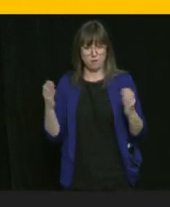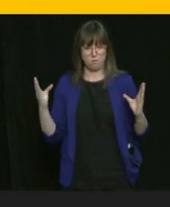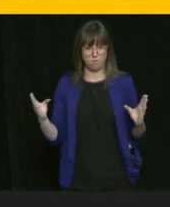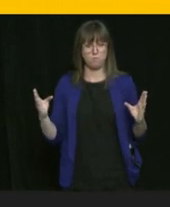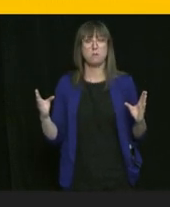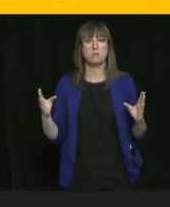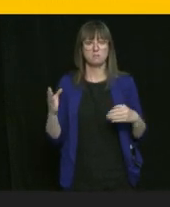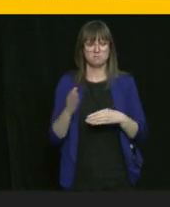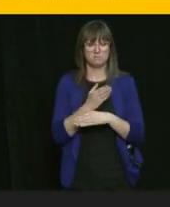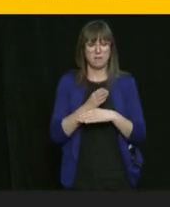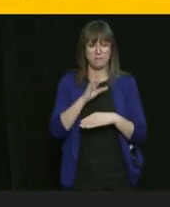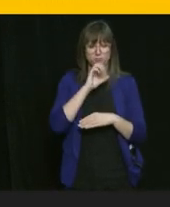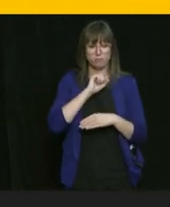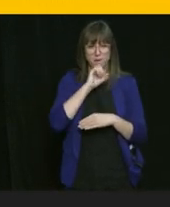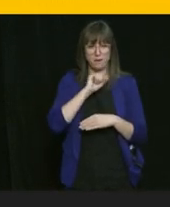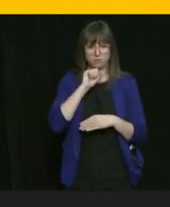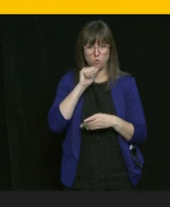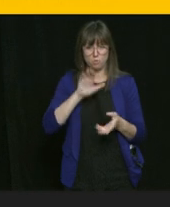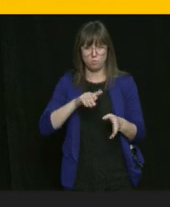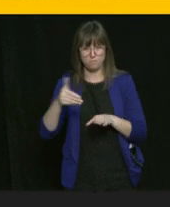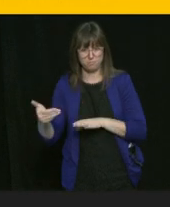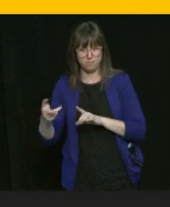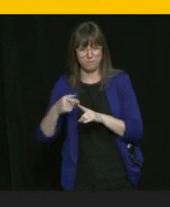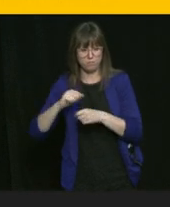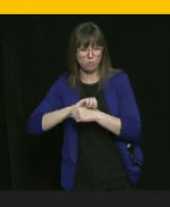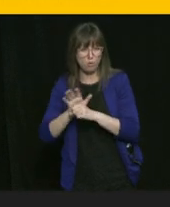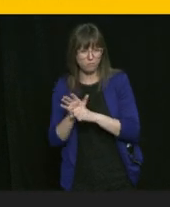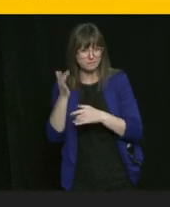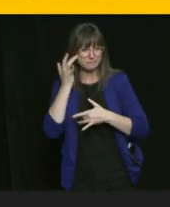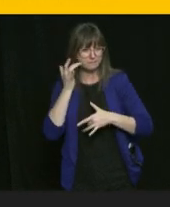average age of death for people dying due to